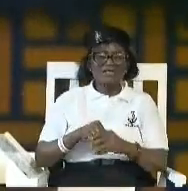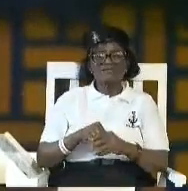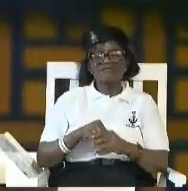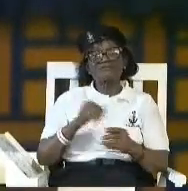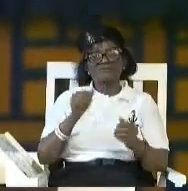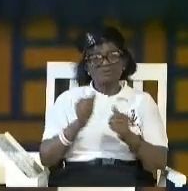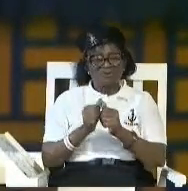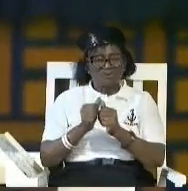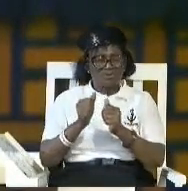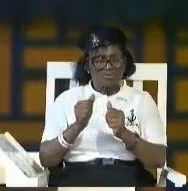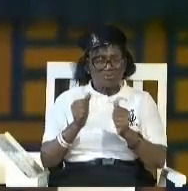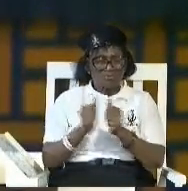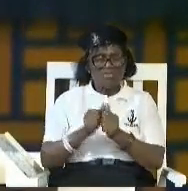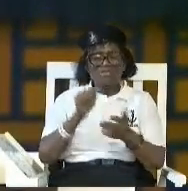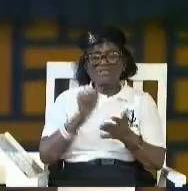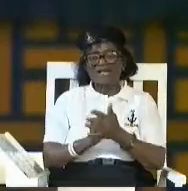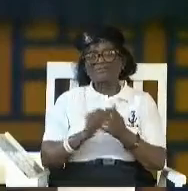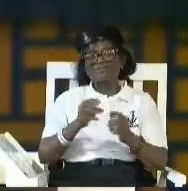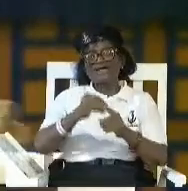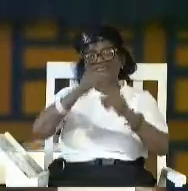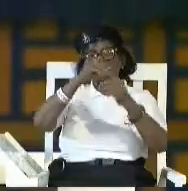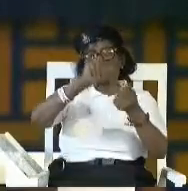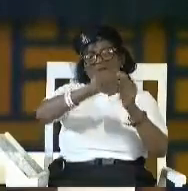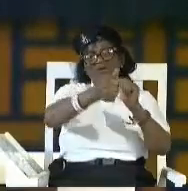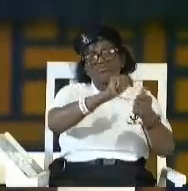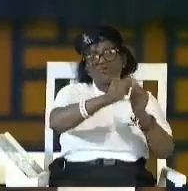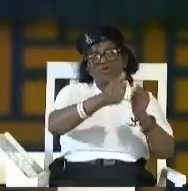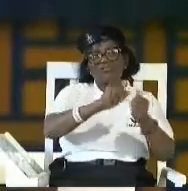with that peculiar problem?